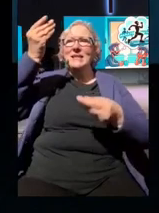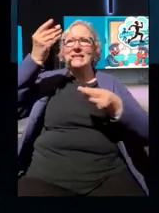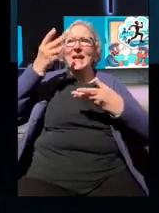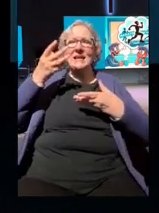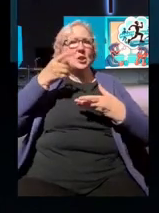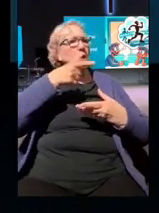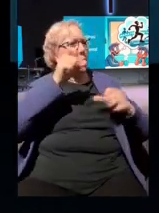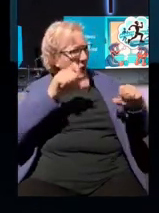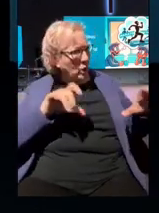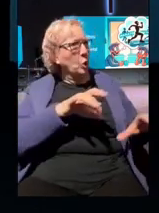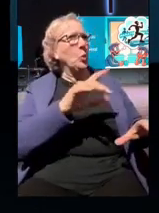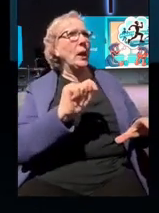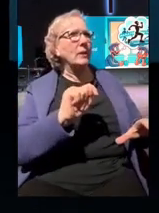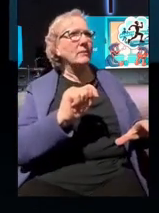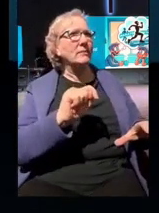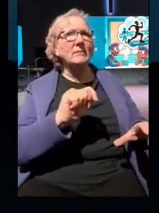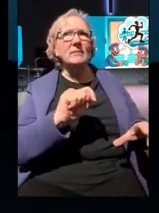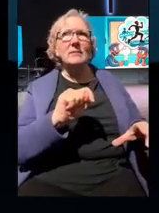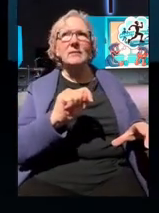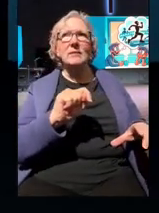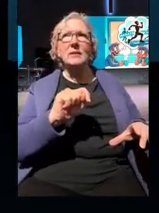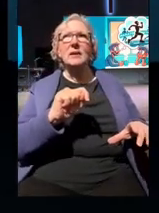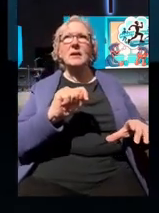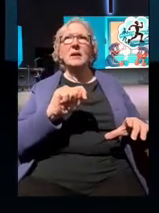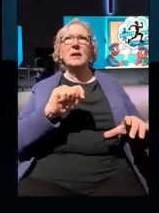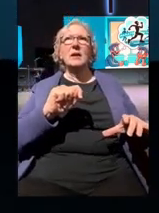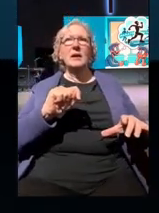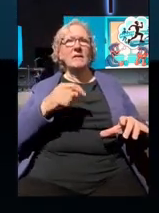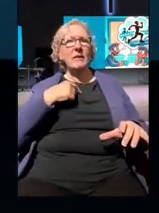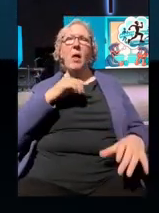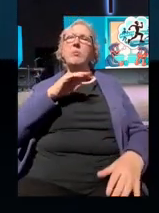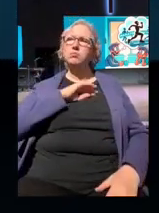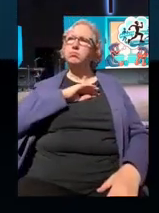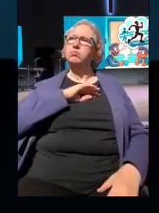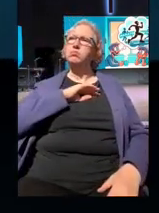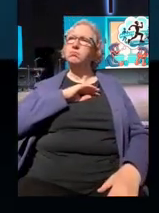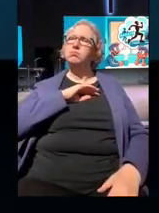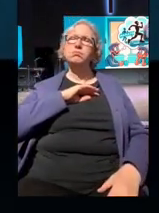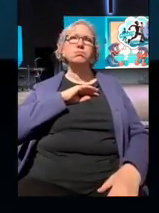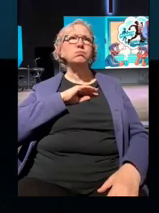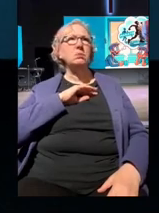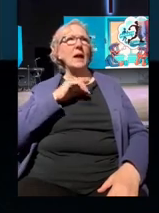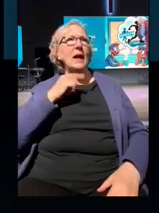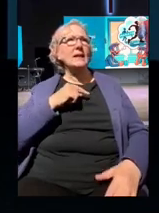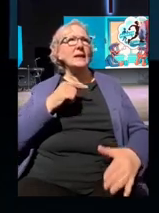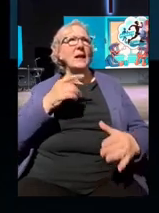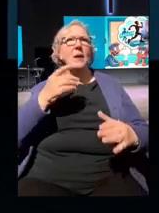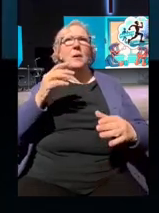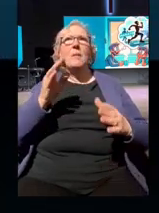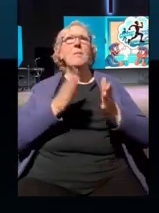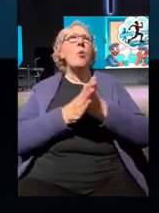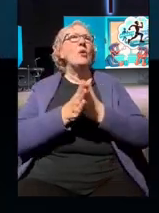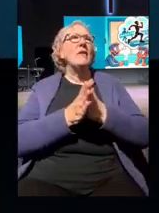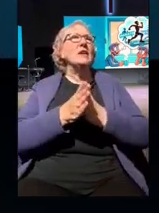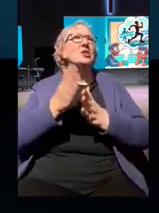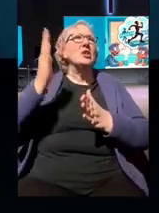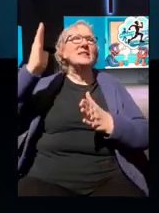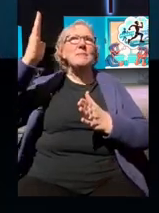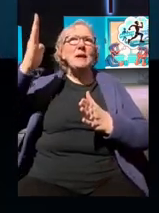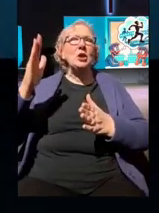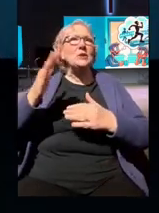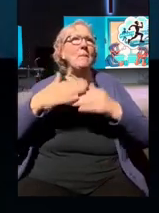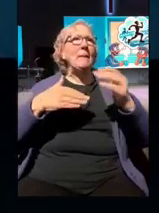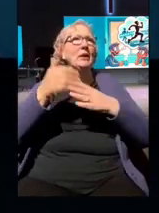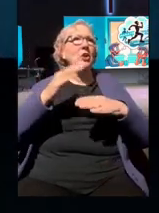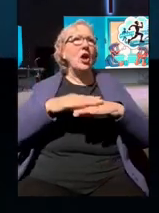something or that there's something that can be done. It's the phenomenon that motivational speakers kind of build their business on, because people